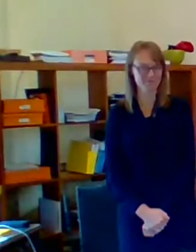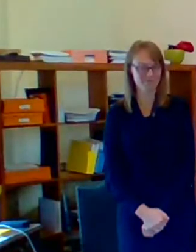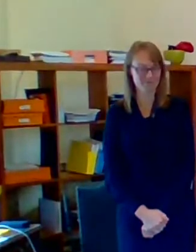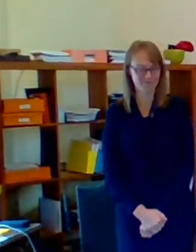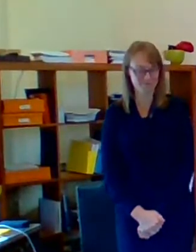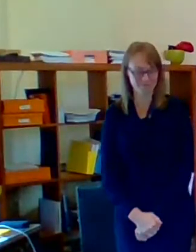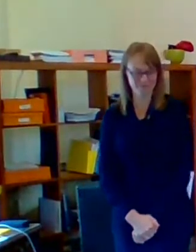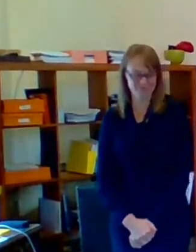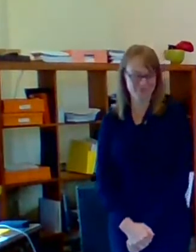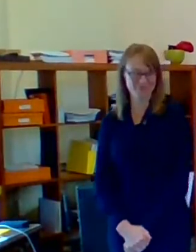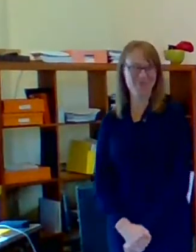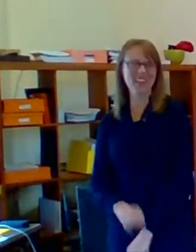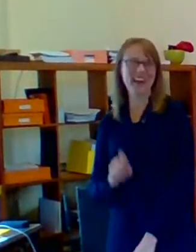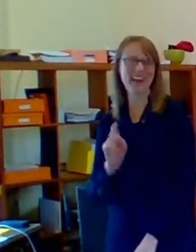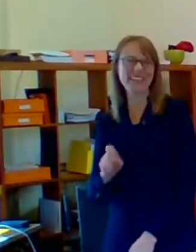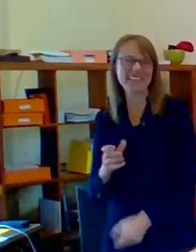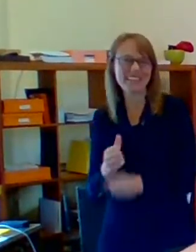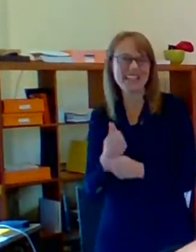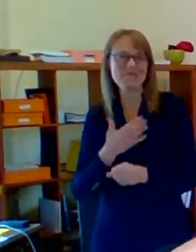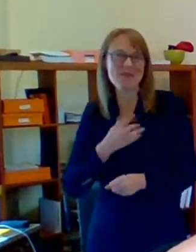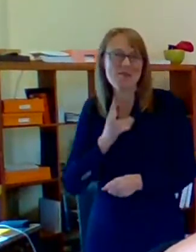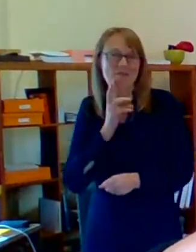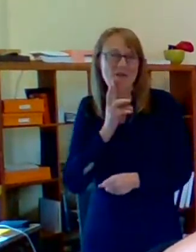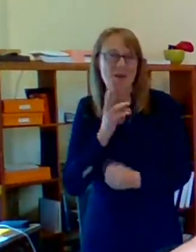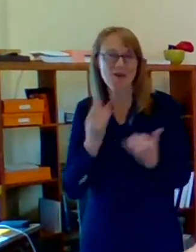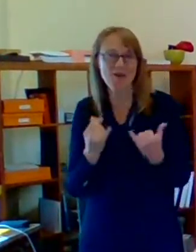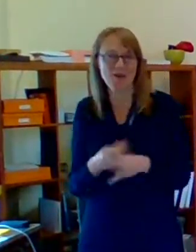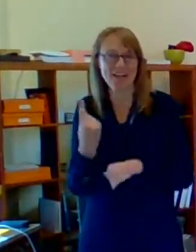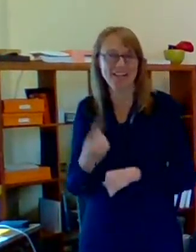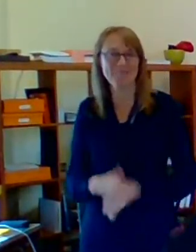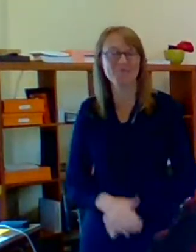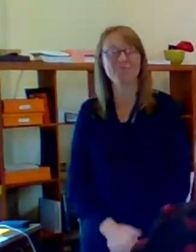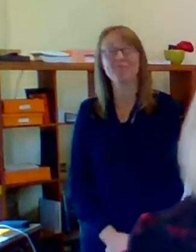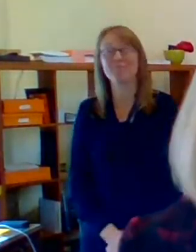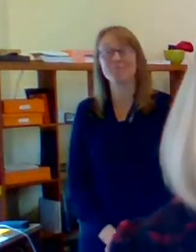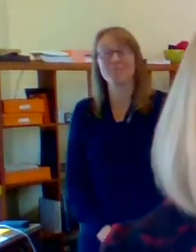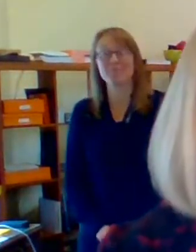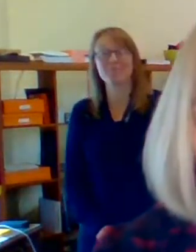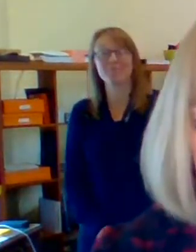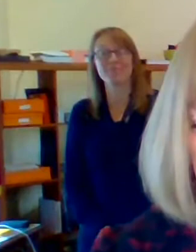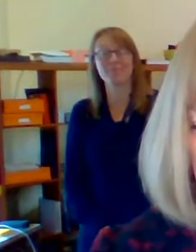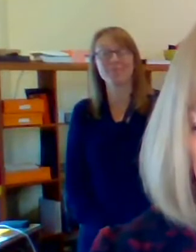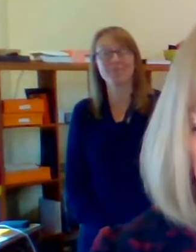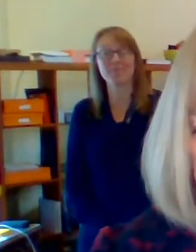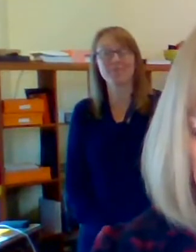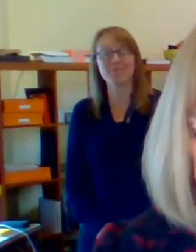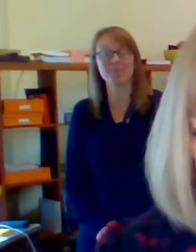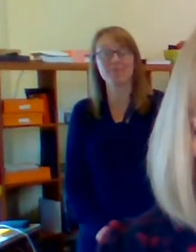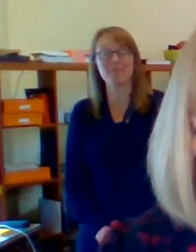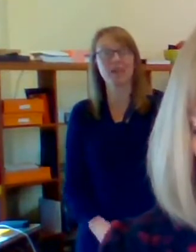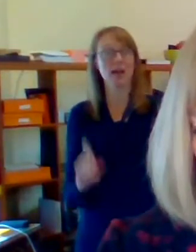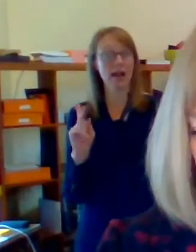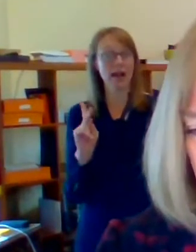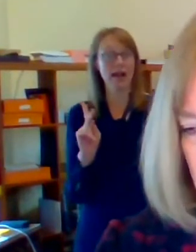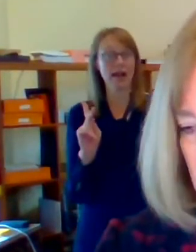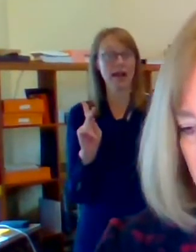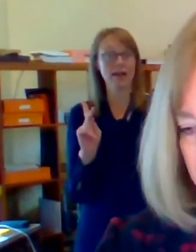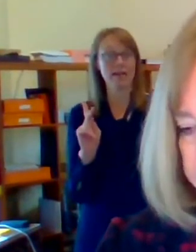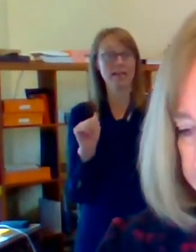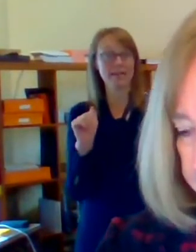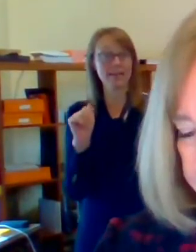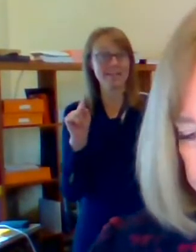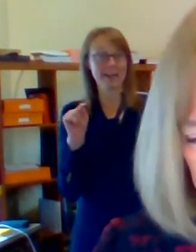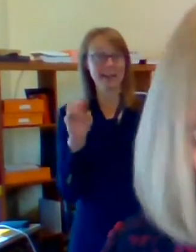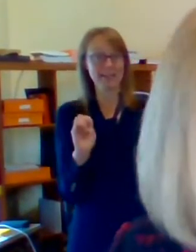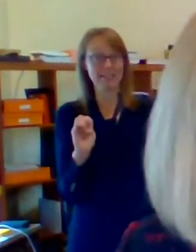Gotta get my water today. Kate's question has to do with COVID. How many warnings for